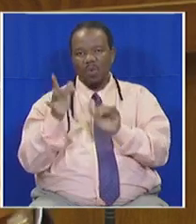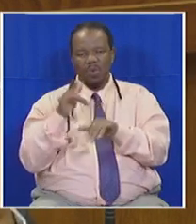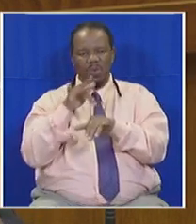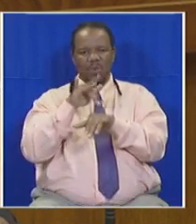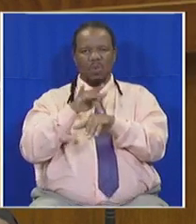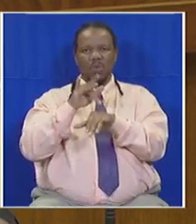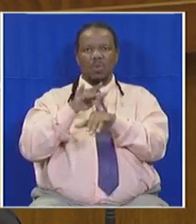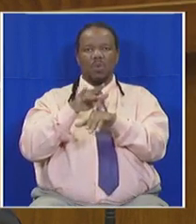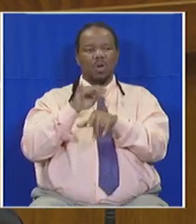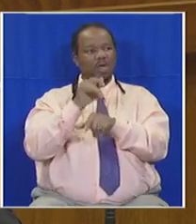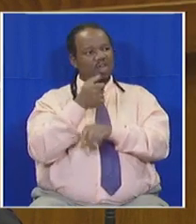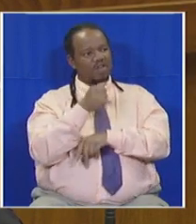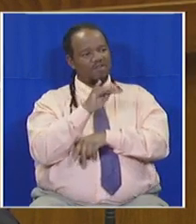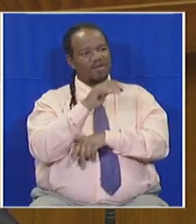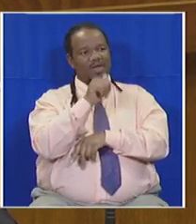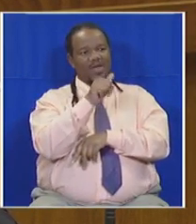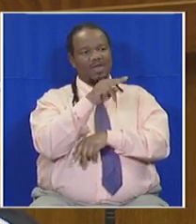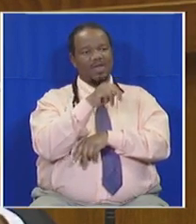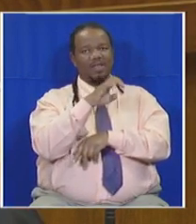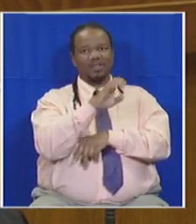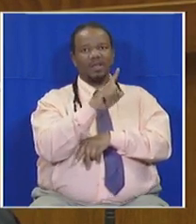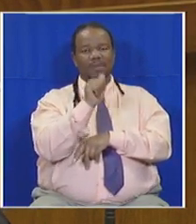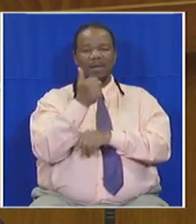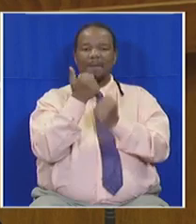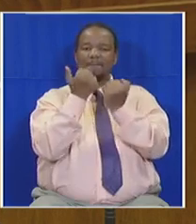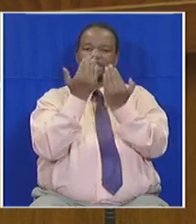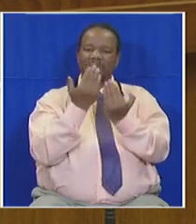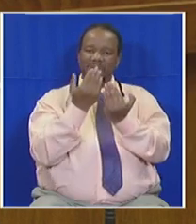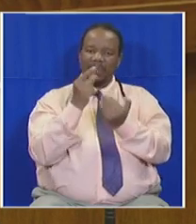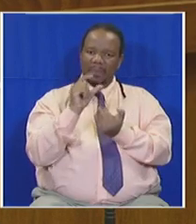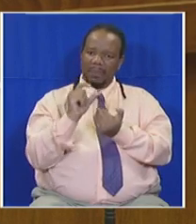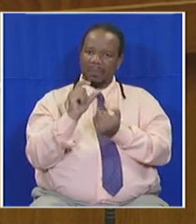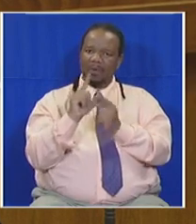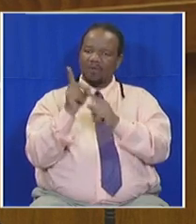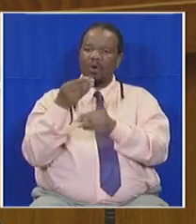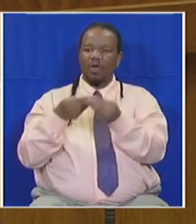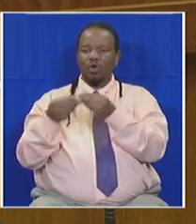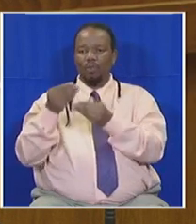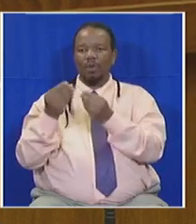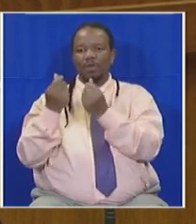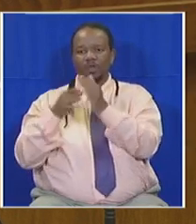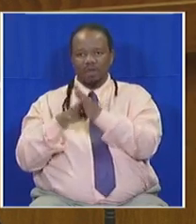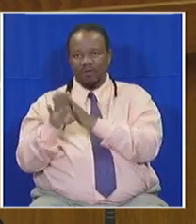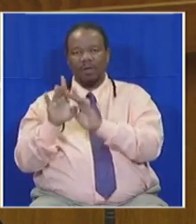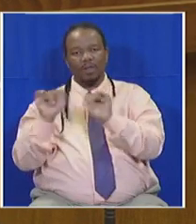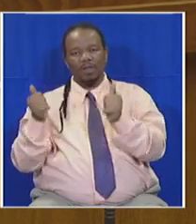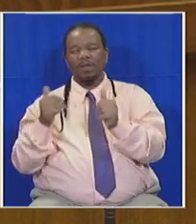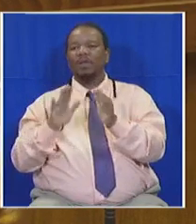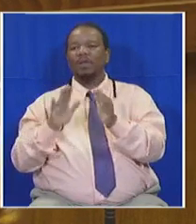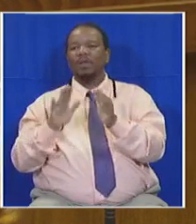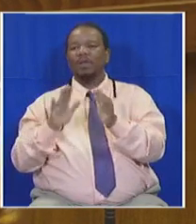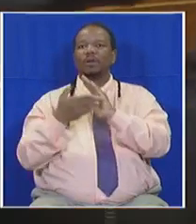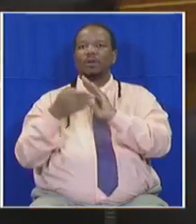long as the ANC-led government continues to budget a very small amount of money for economic development, this country is going